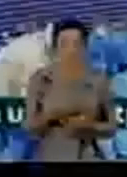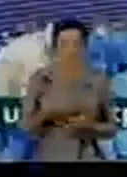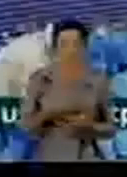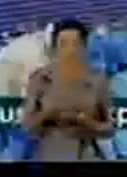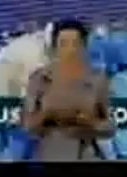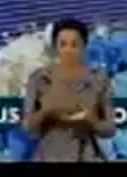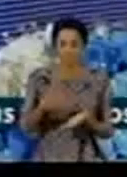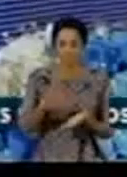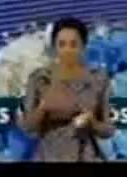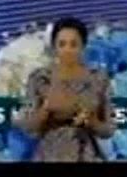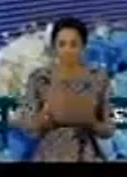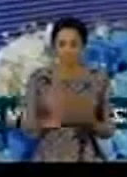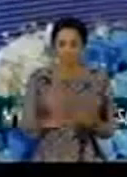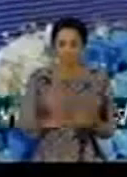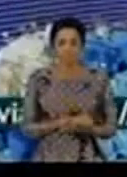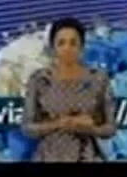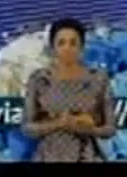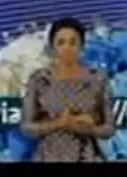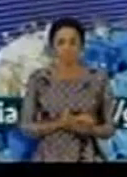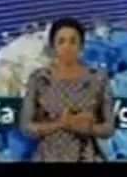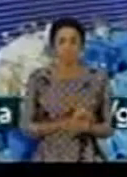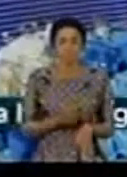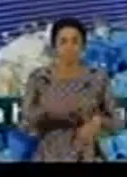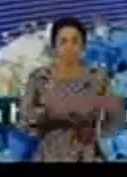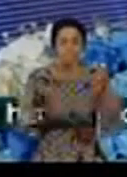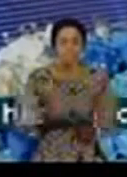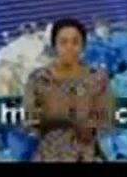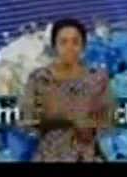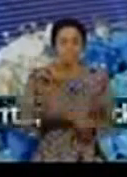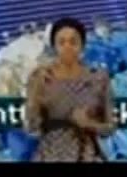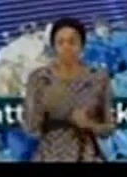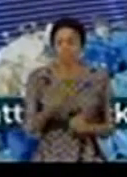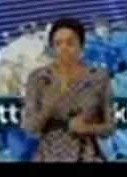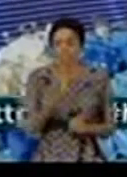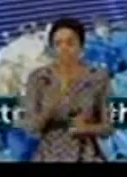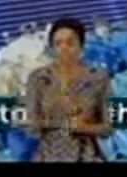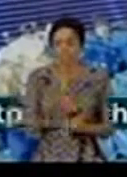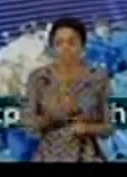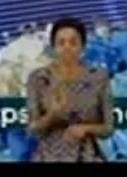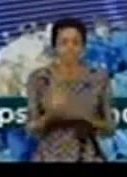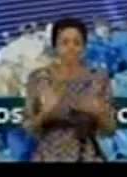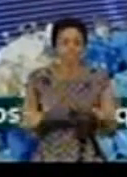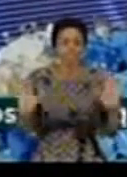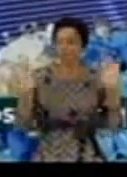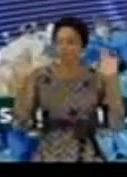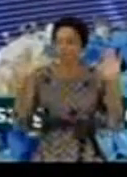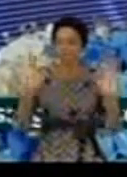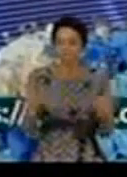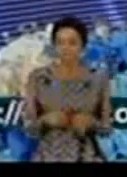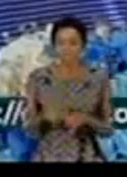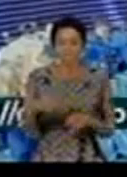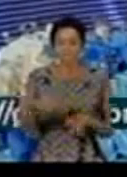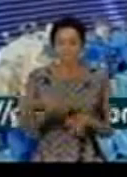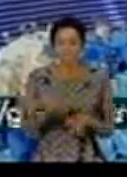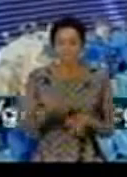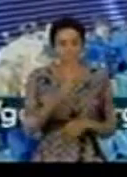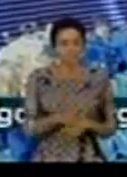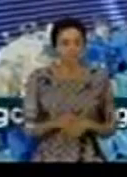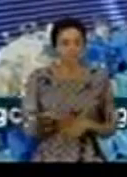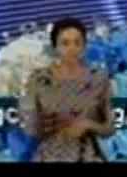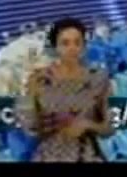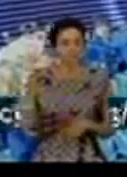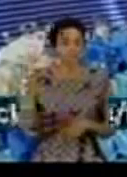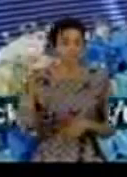The power of God is indeed working wonders as we are hearing of great testimonies